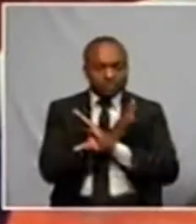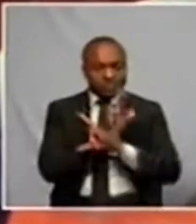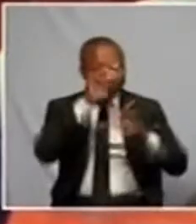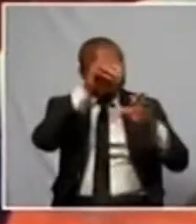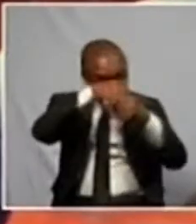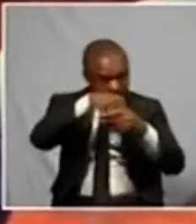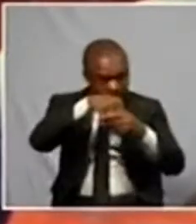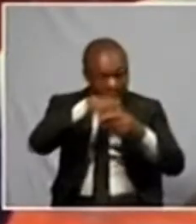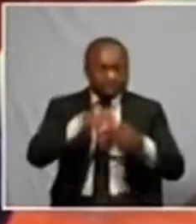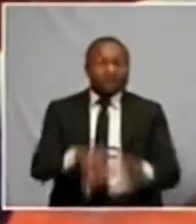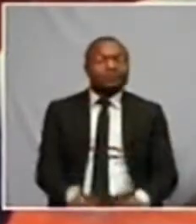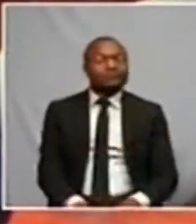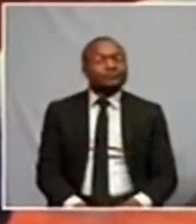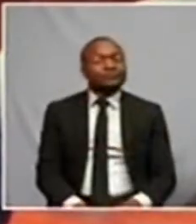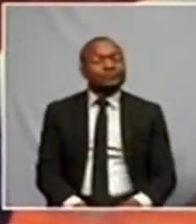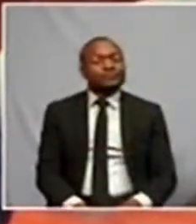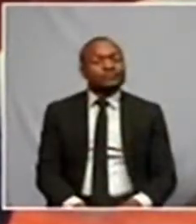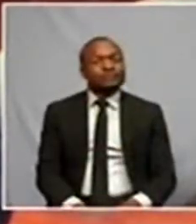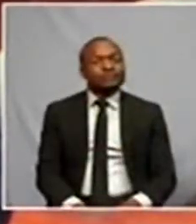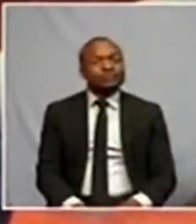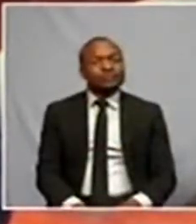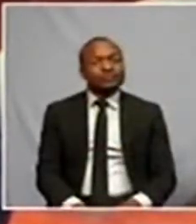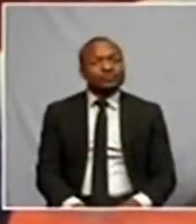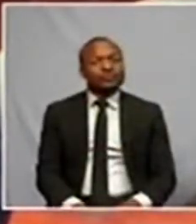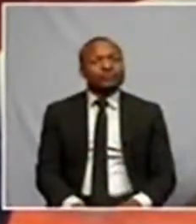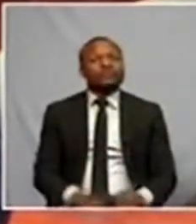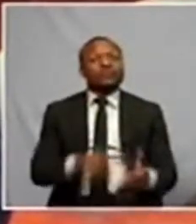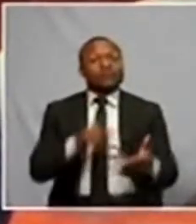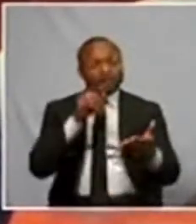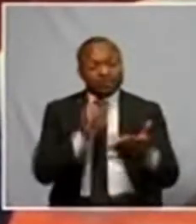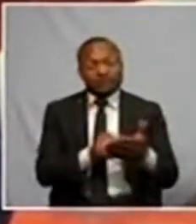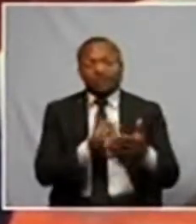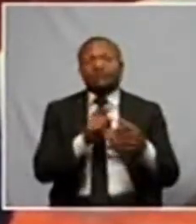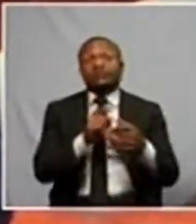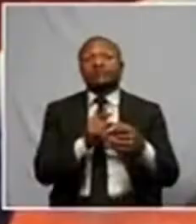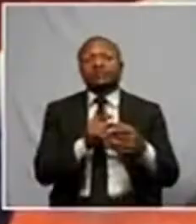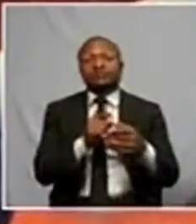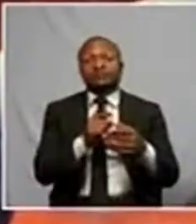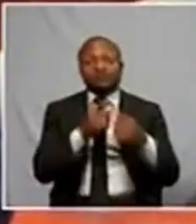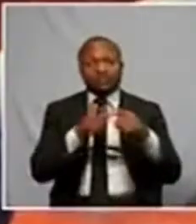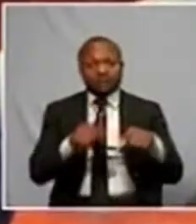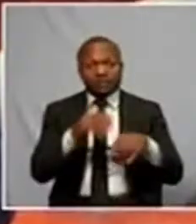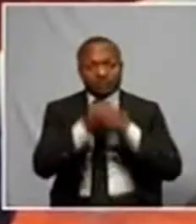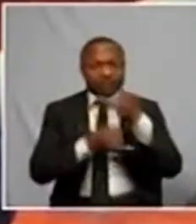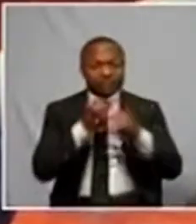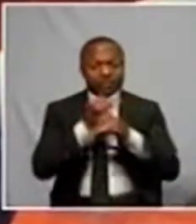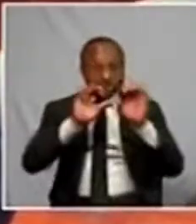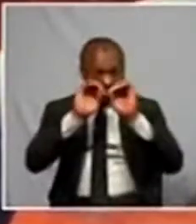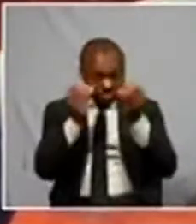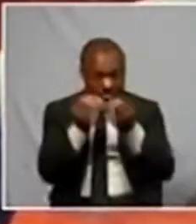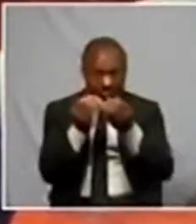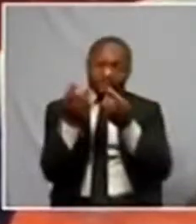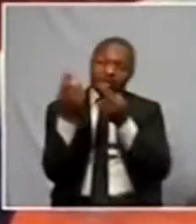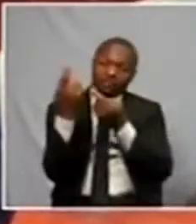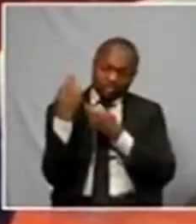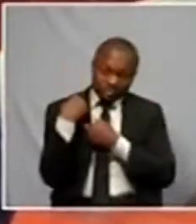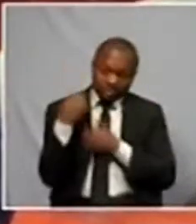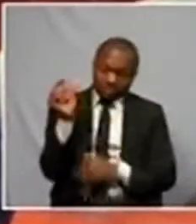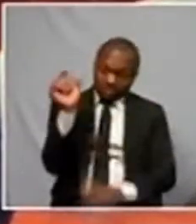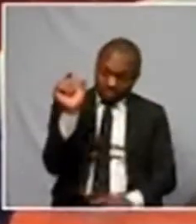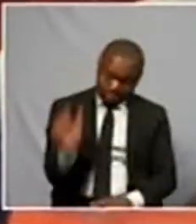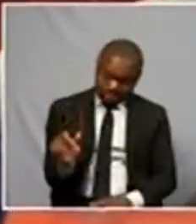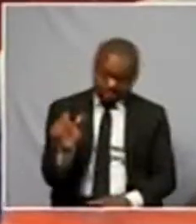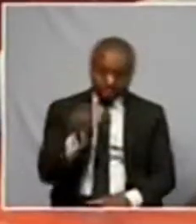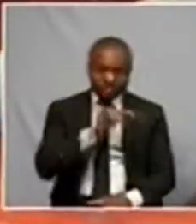is the case in any international organization, it is the responsibility of each individual